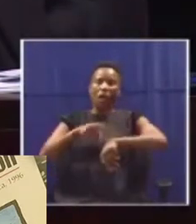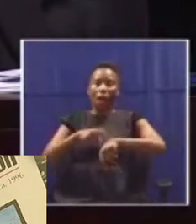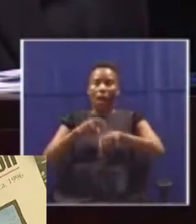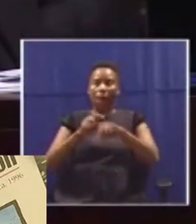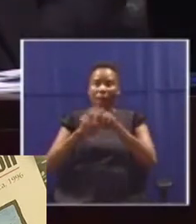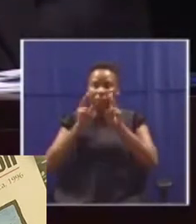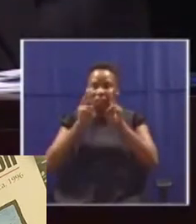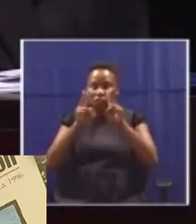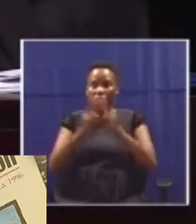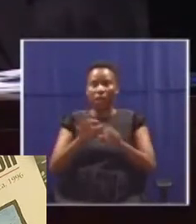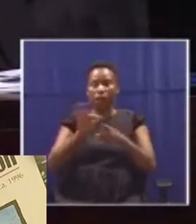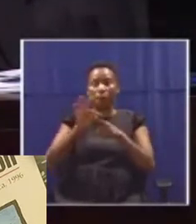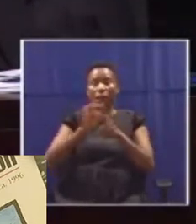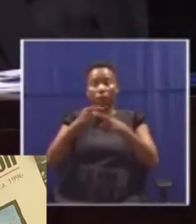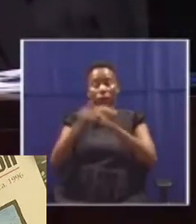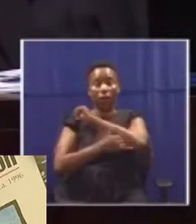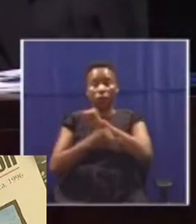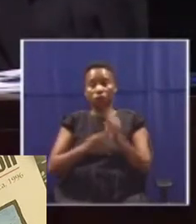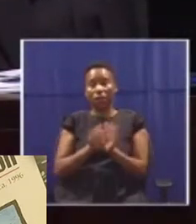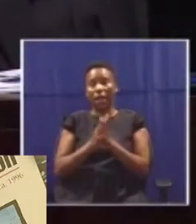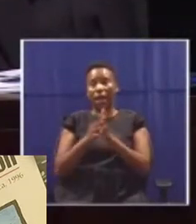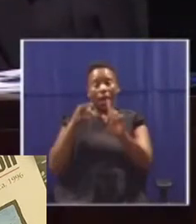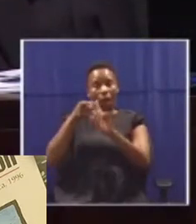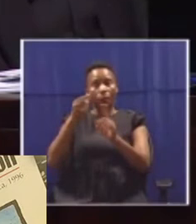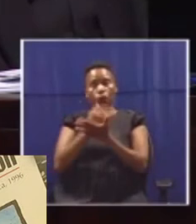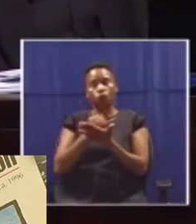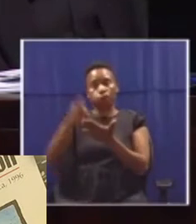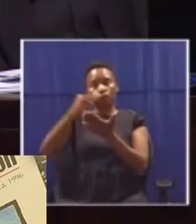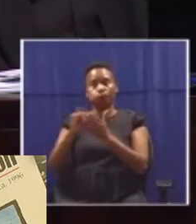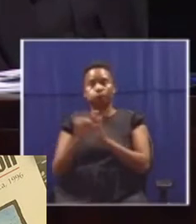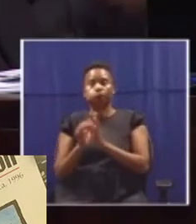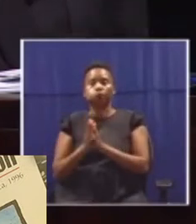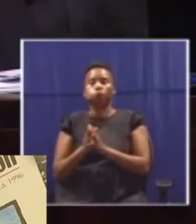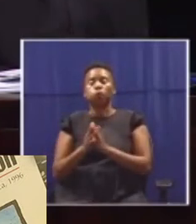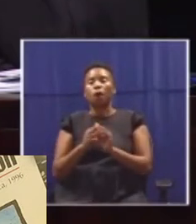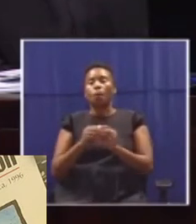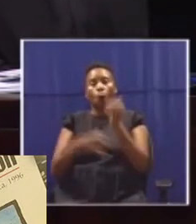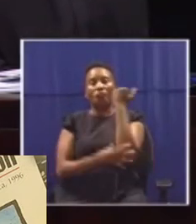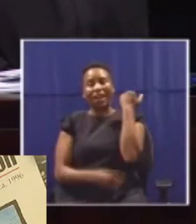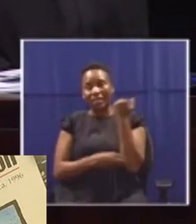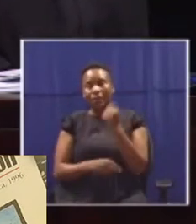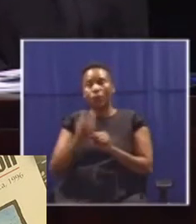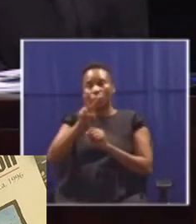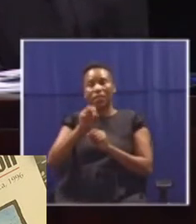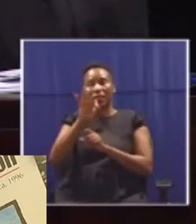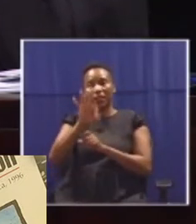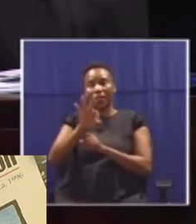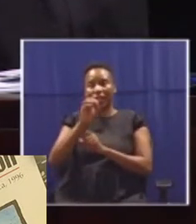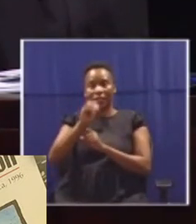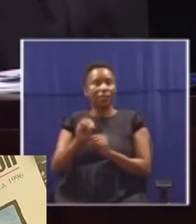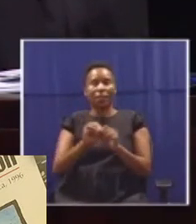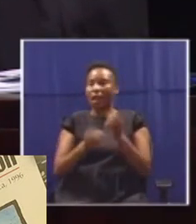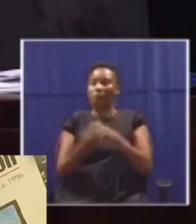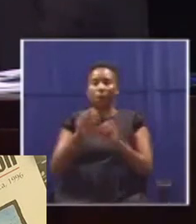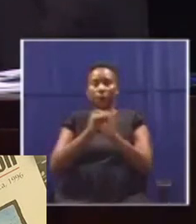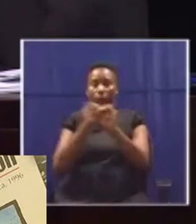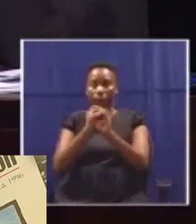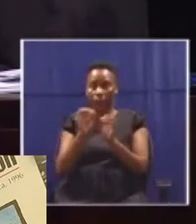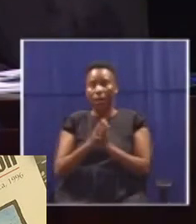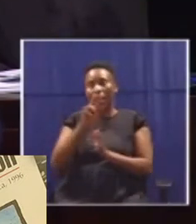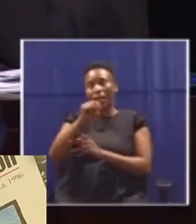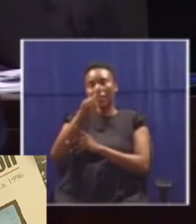for the country aims to eliminate poverty and reduce inequality by 2030. The NDP envisioned that by